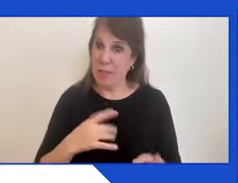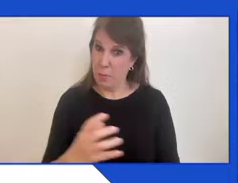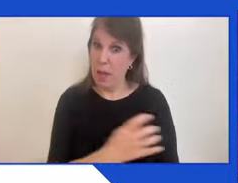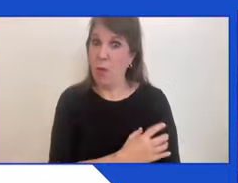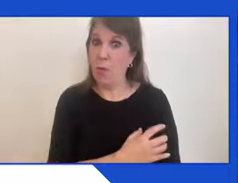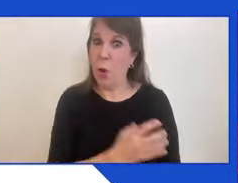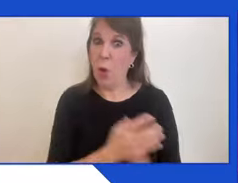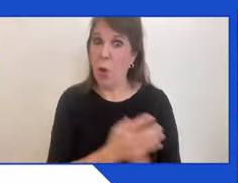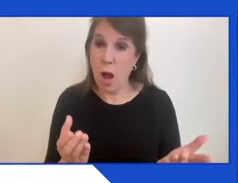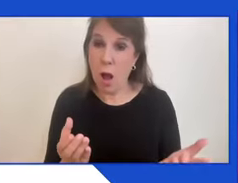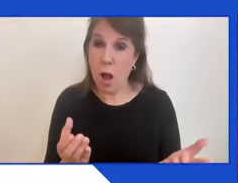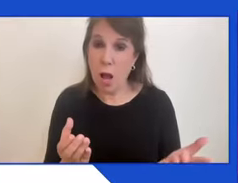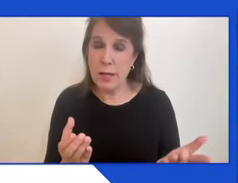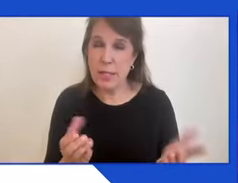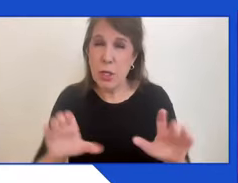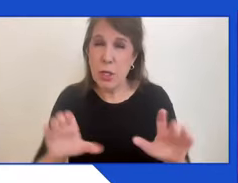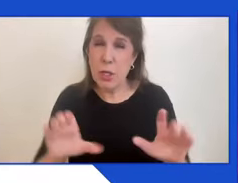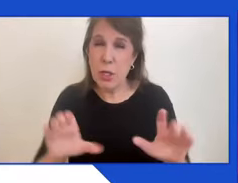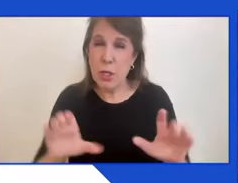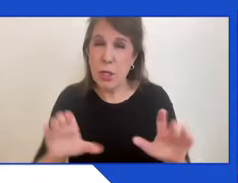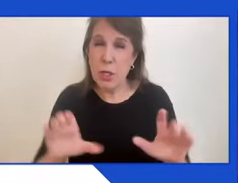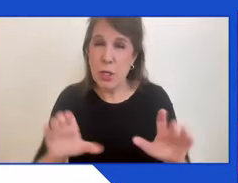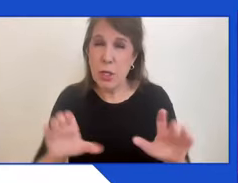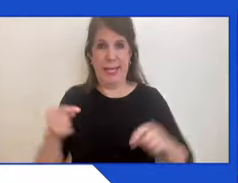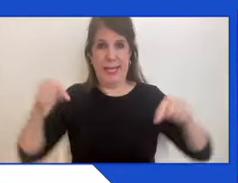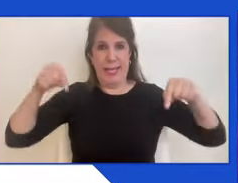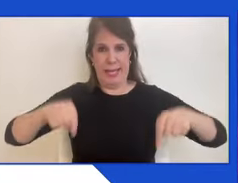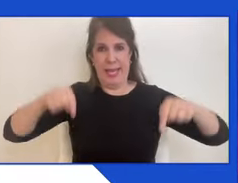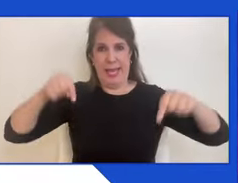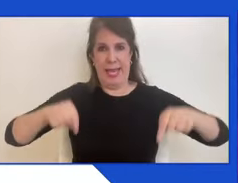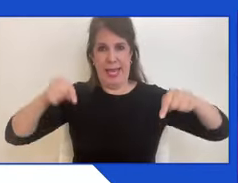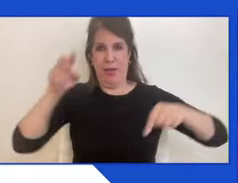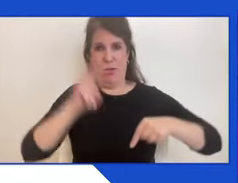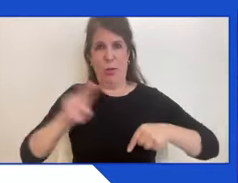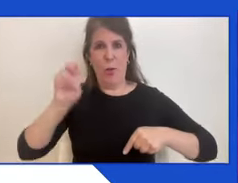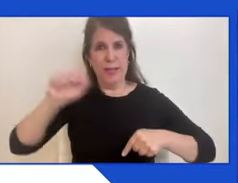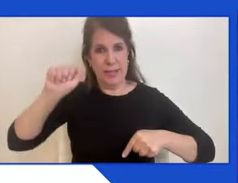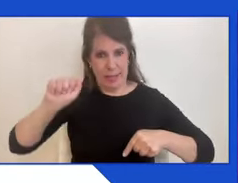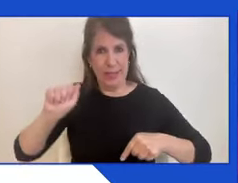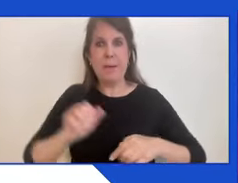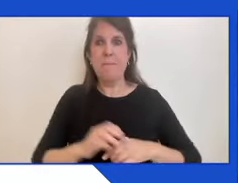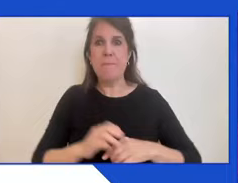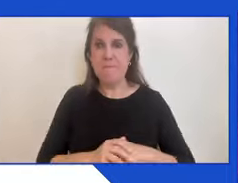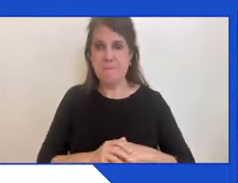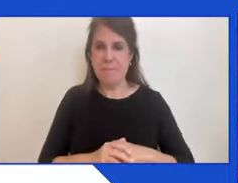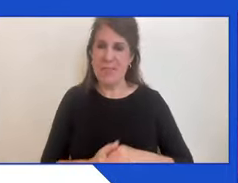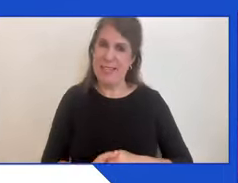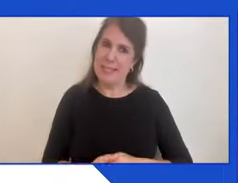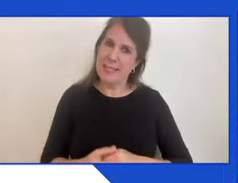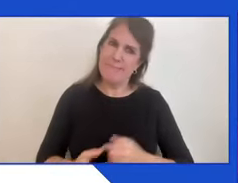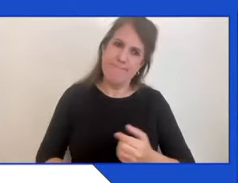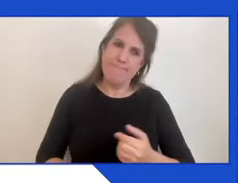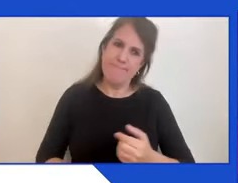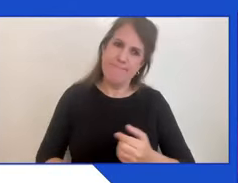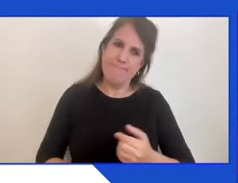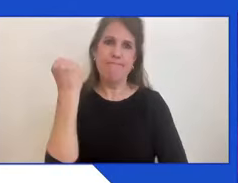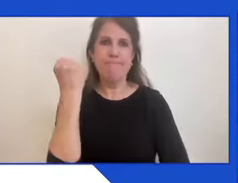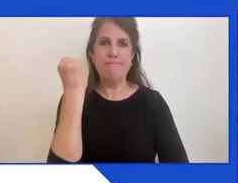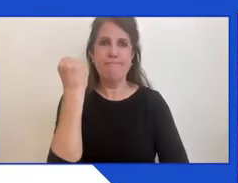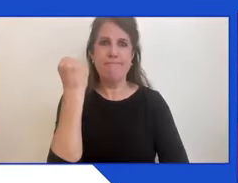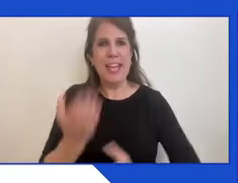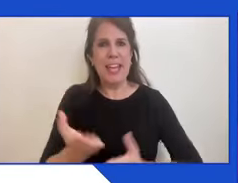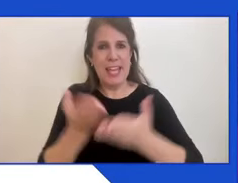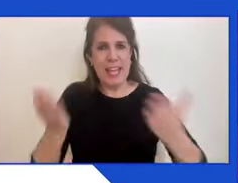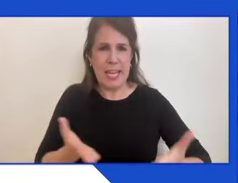is to maybe do something about what's happening here. Let's take a stand here against anti-Jewish